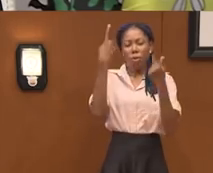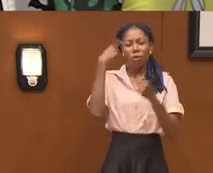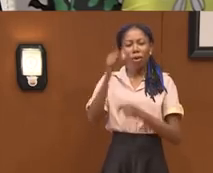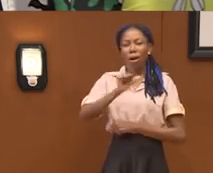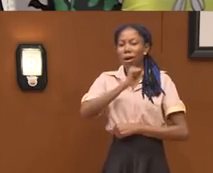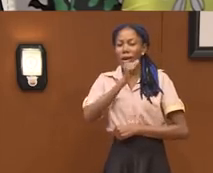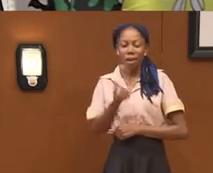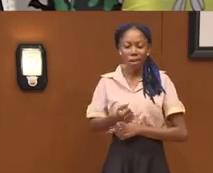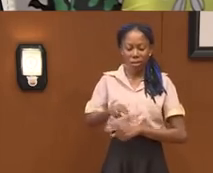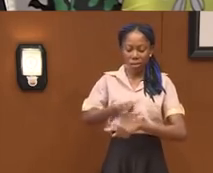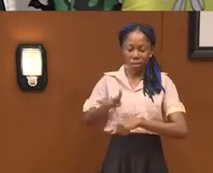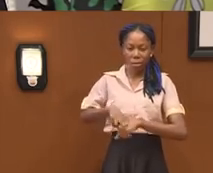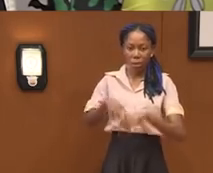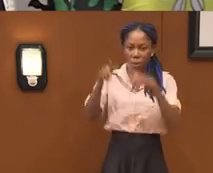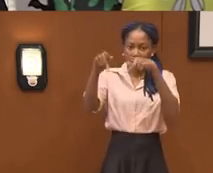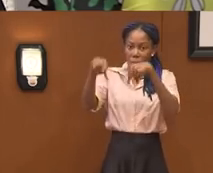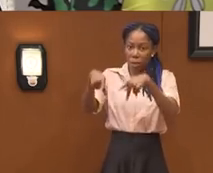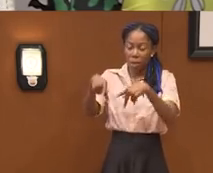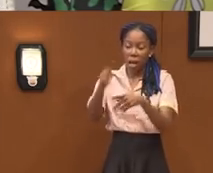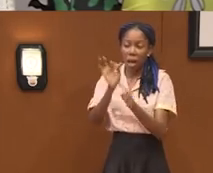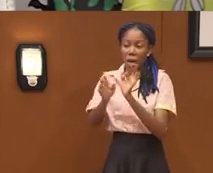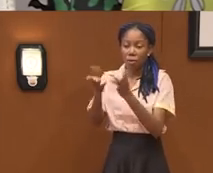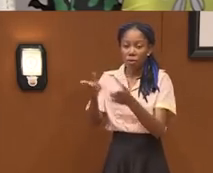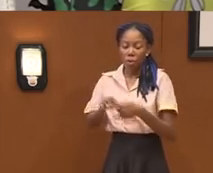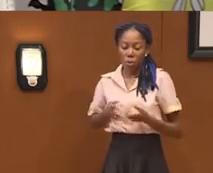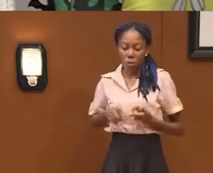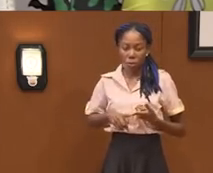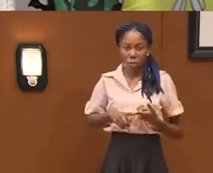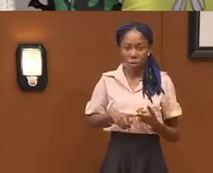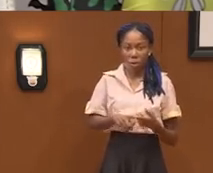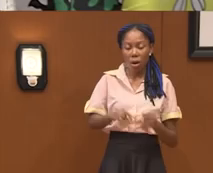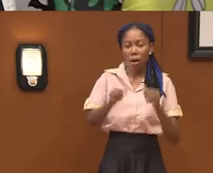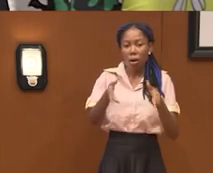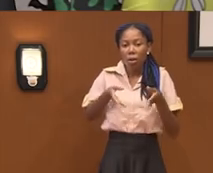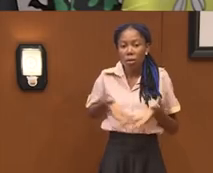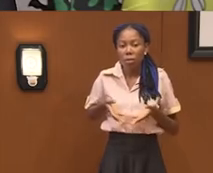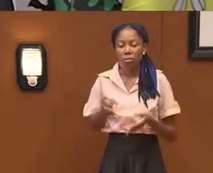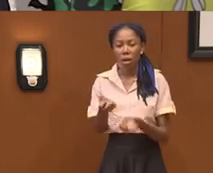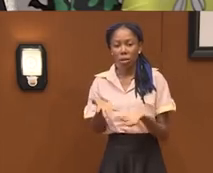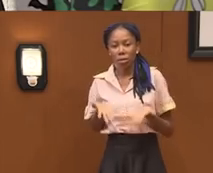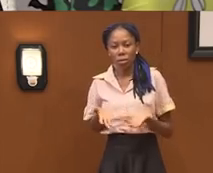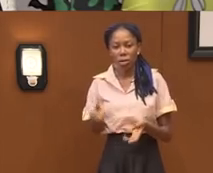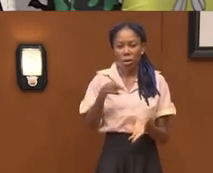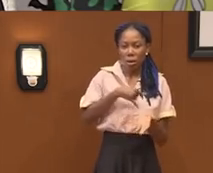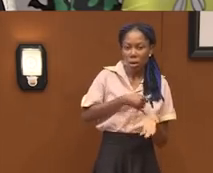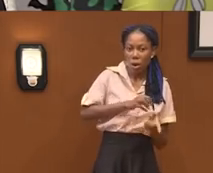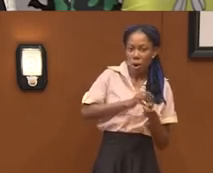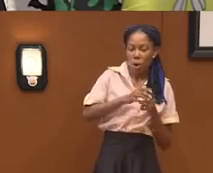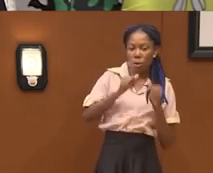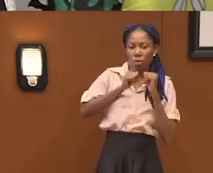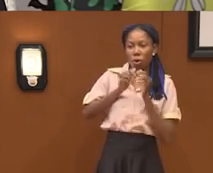person to take position on. Either you reject the premises entirely, and you tell the agent, I want my money by all